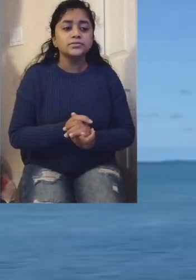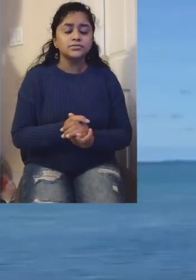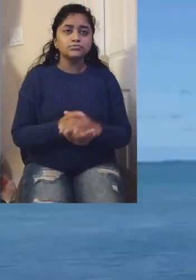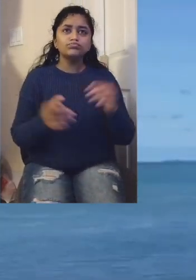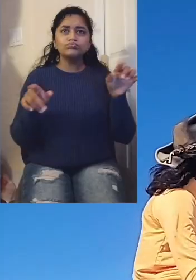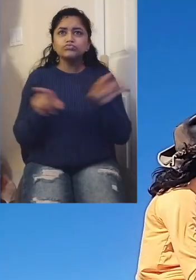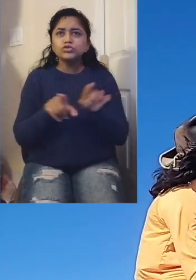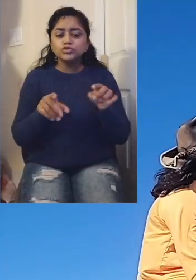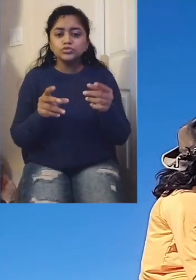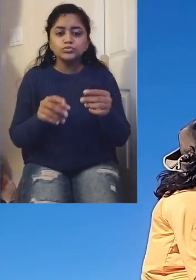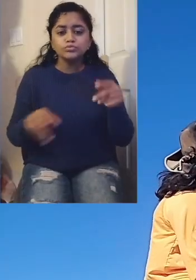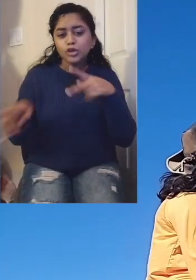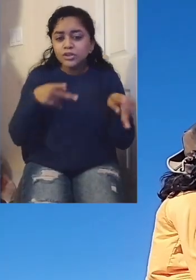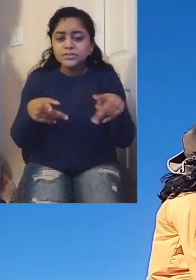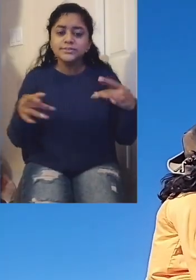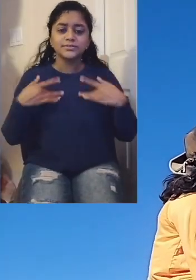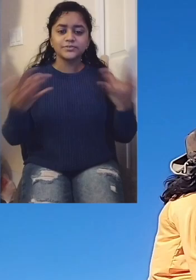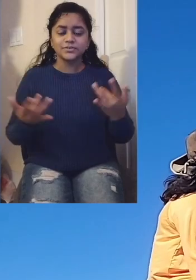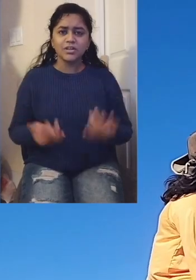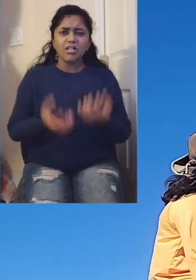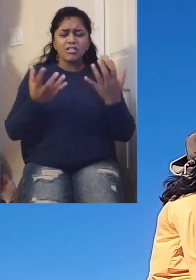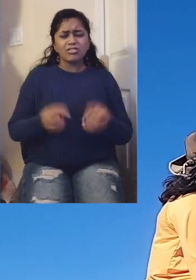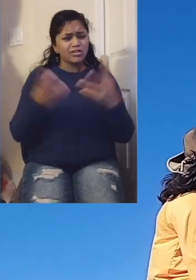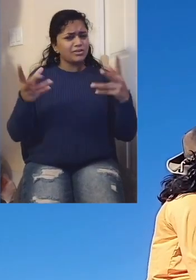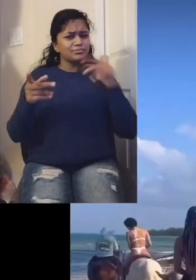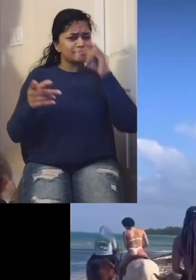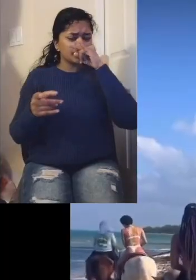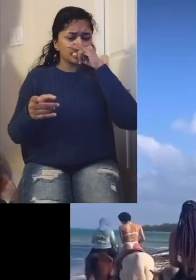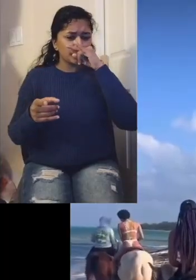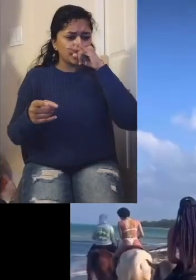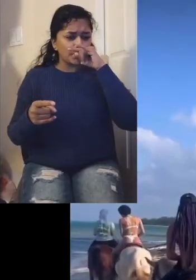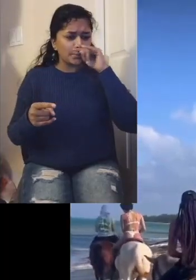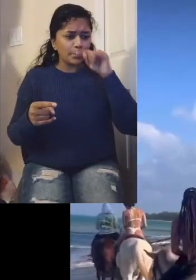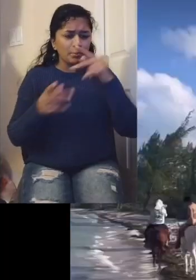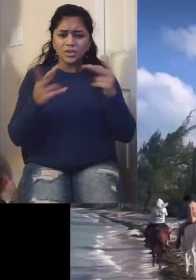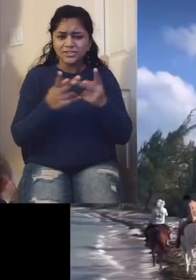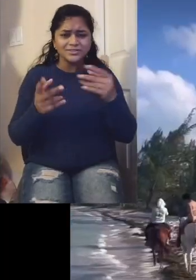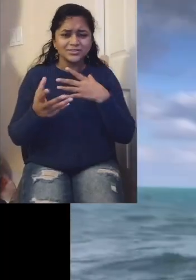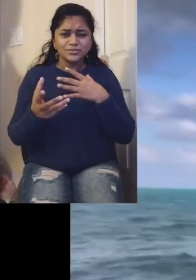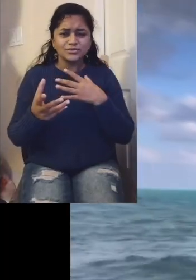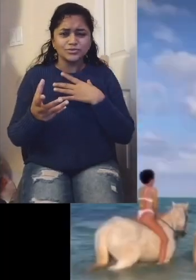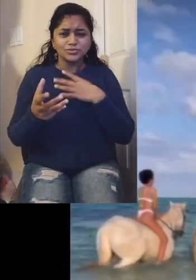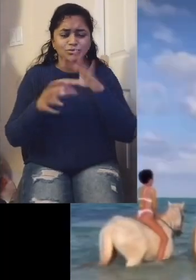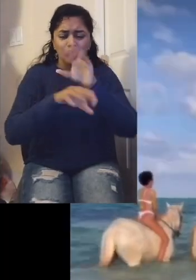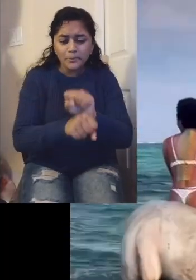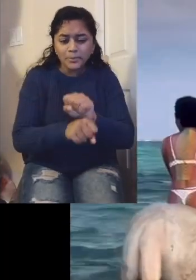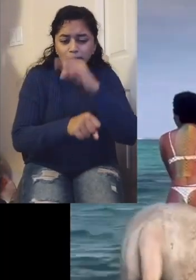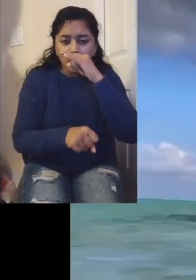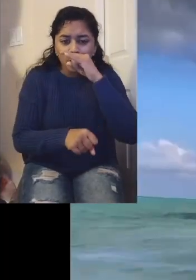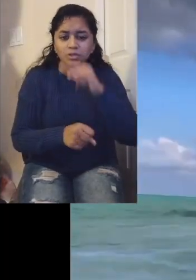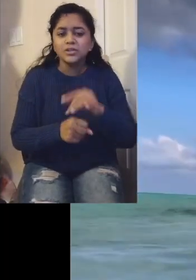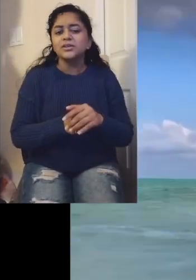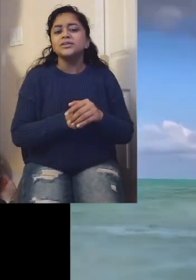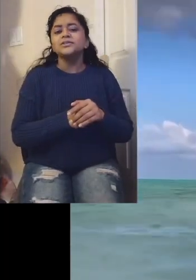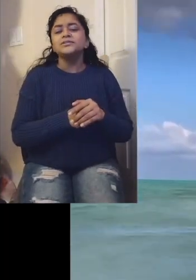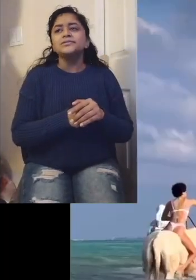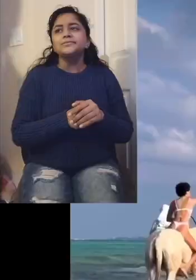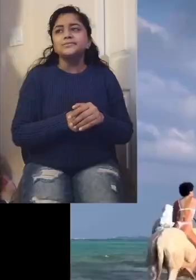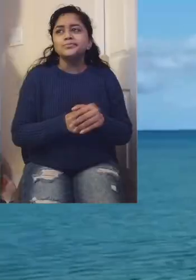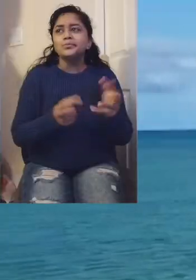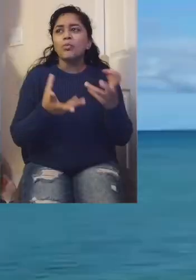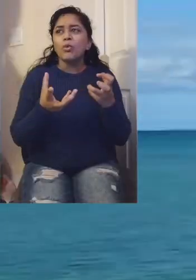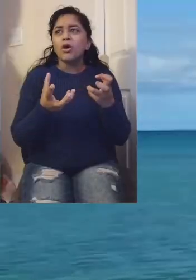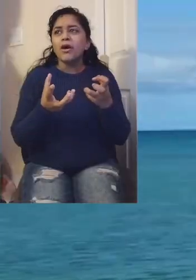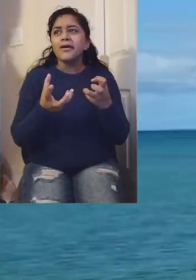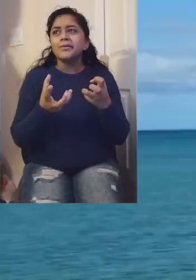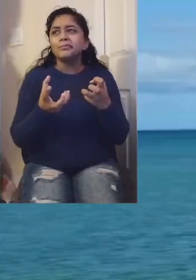beach and we go past the kite surfing schools, you see the other companies, you get to see the habitats and the